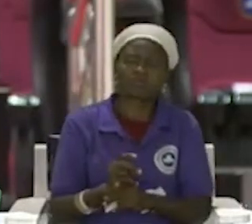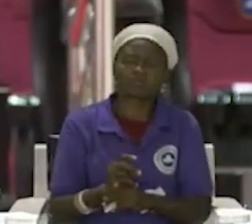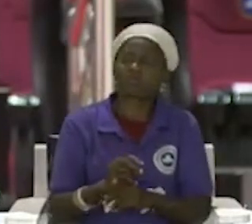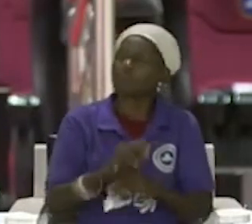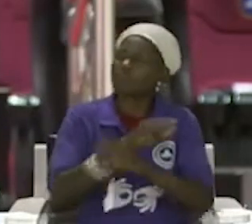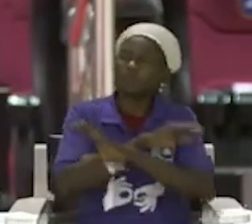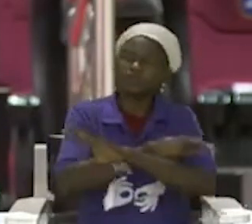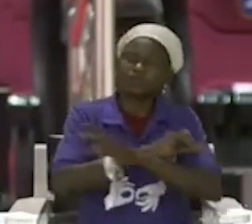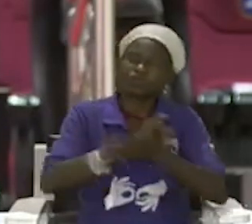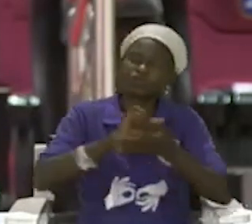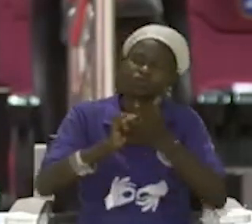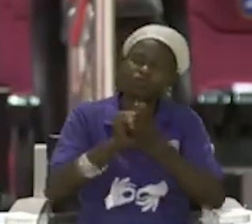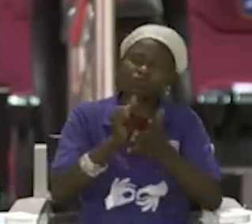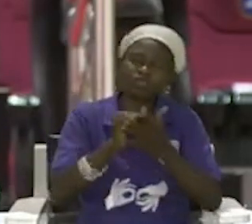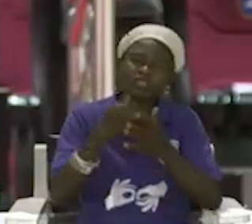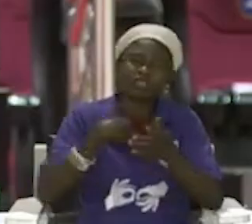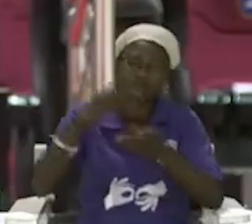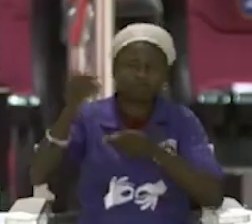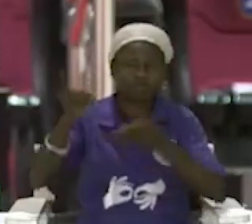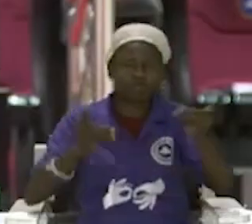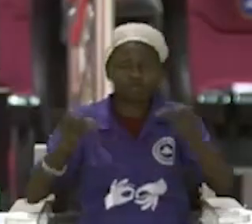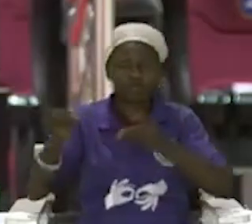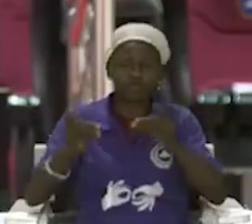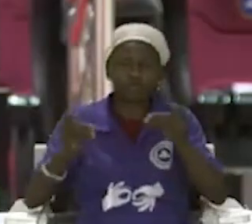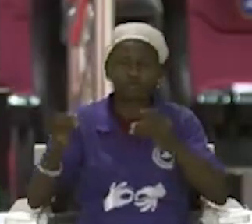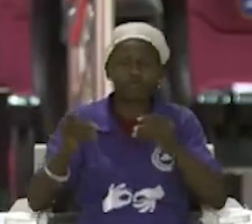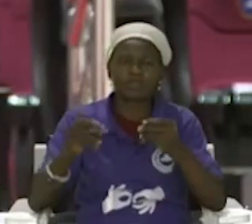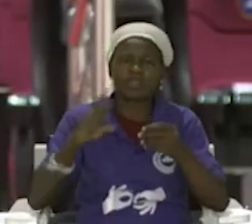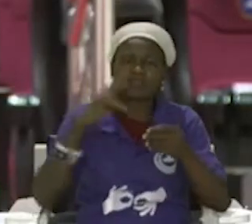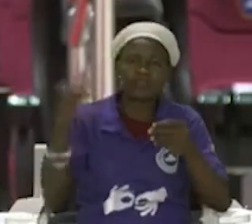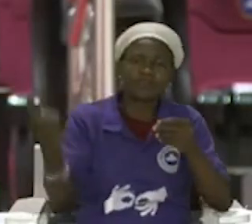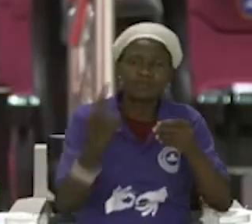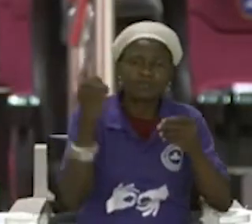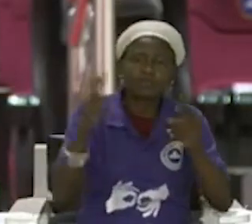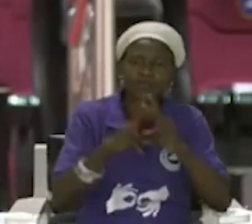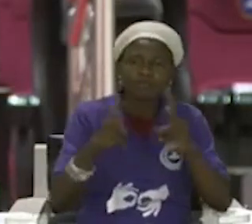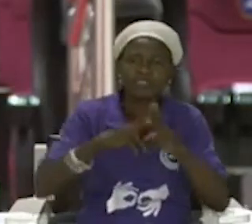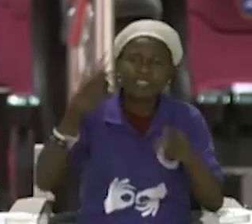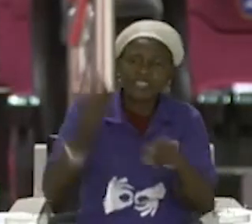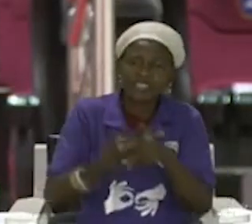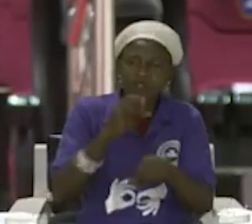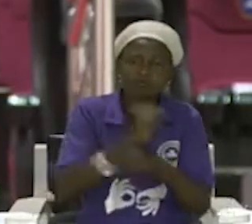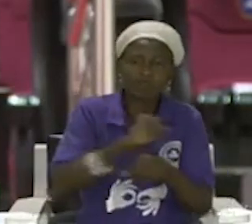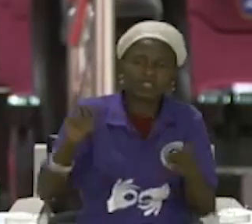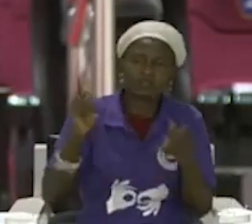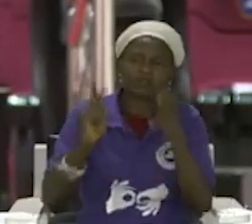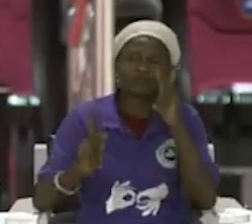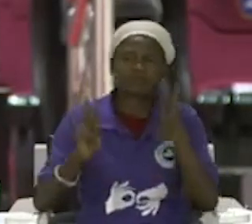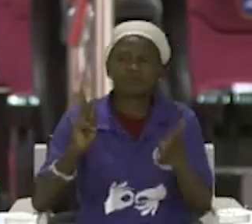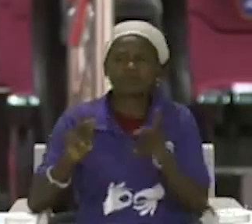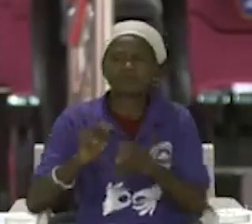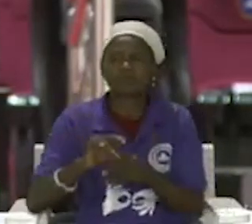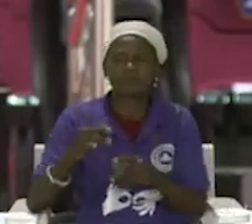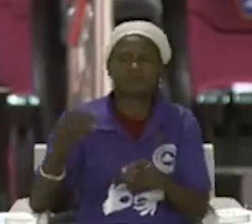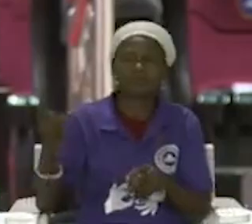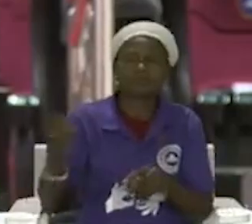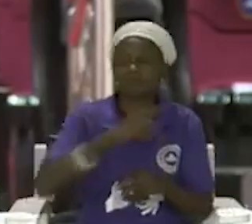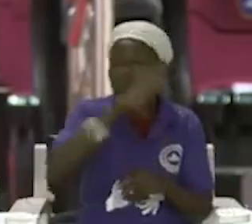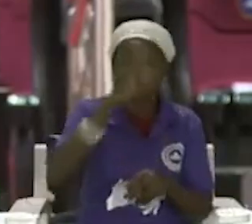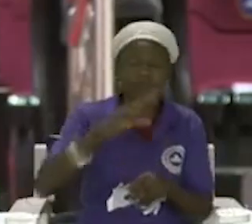Those who have dominion are always diligent people. You will not find